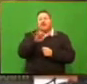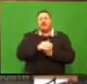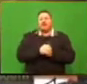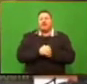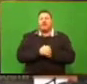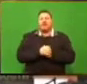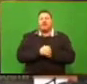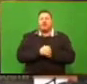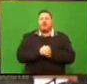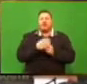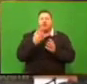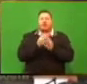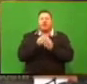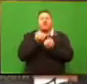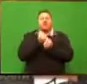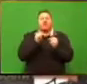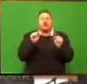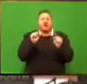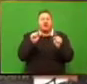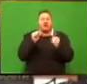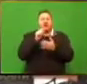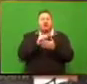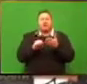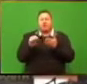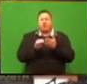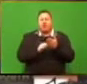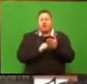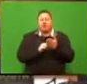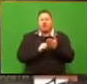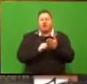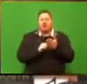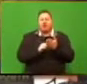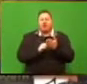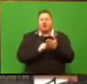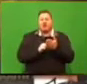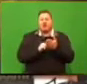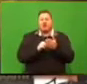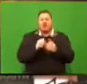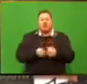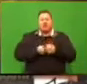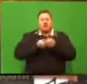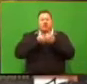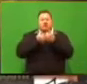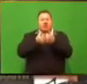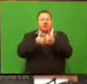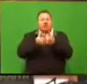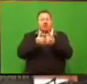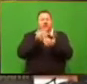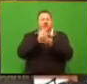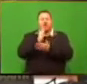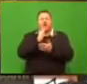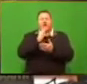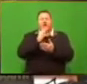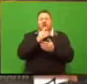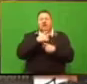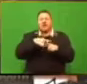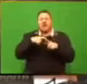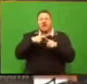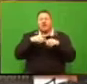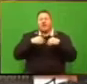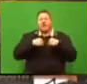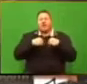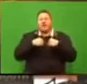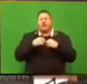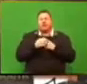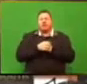1995, with freedom and democracy came restoration of the right to land, and